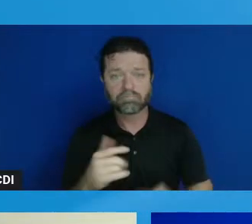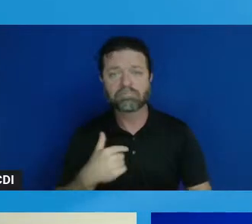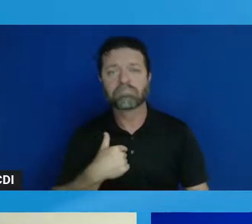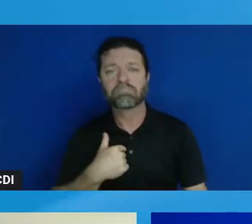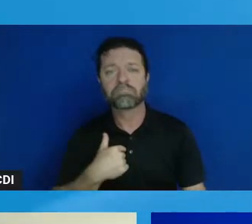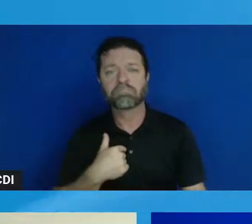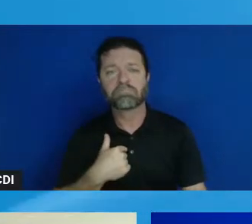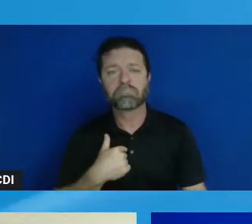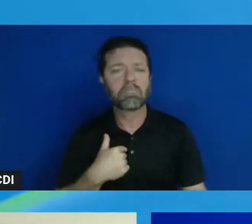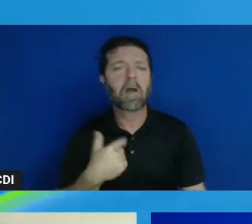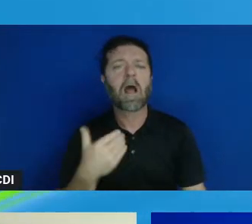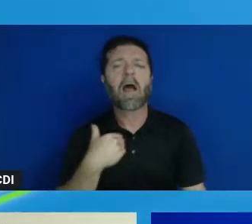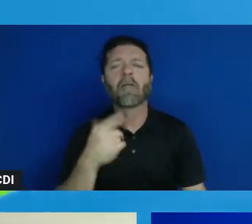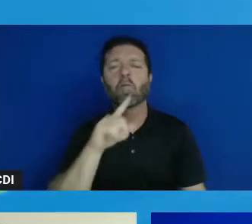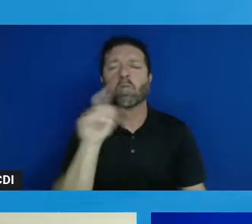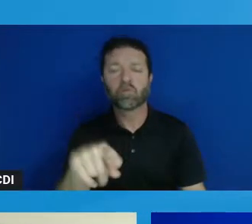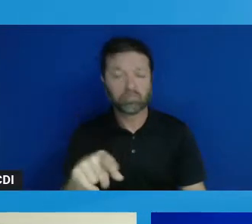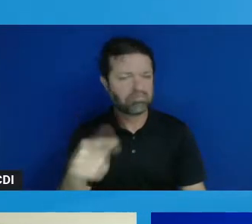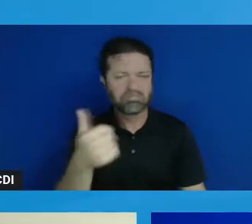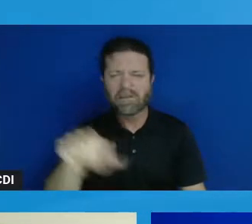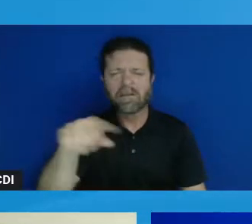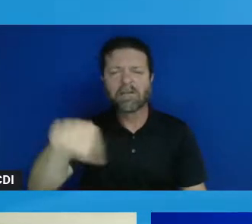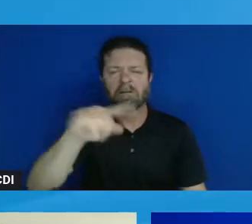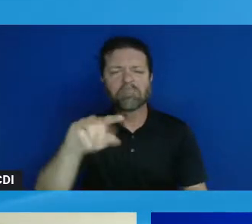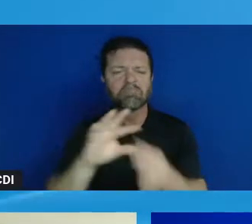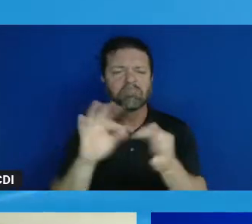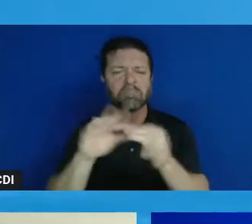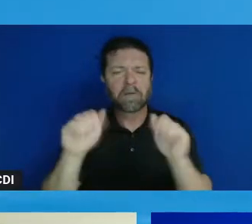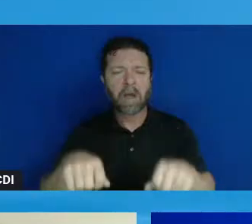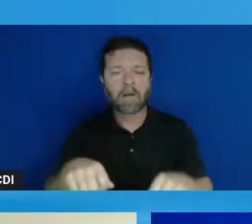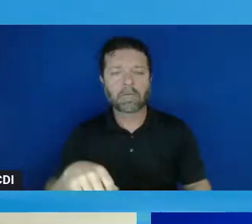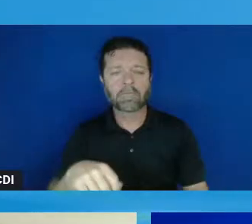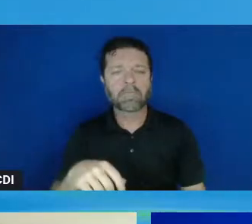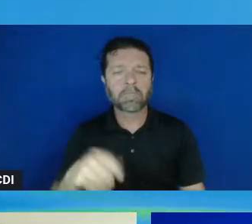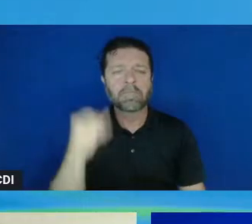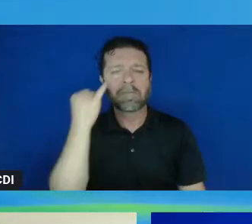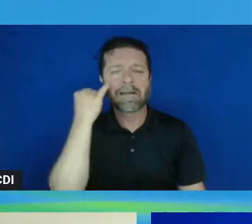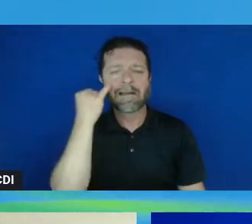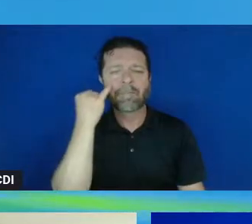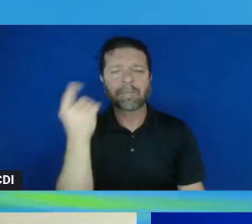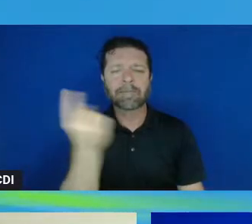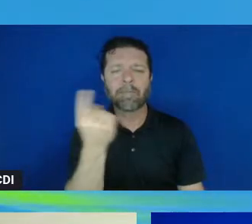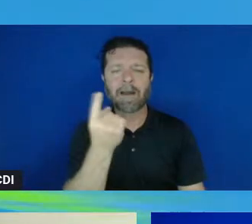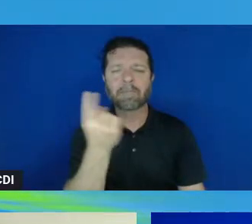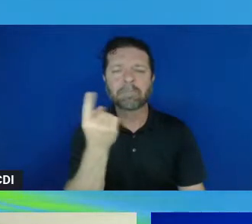one. If I'm somebody who wants to use my own equipment, is that allowed?